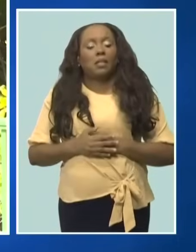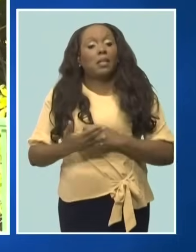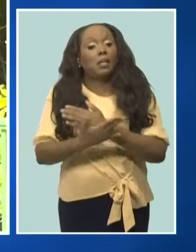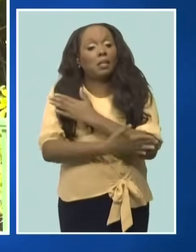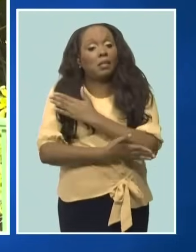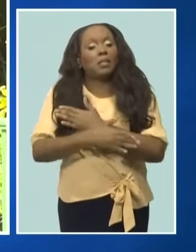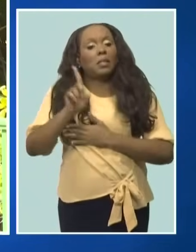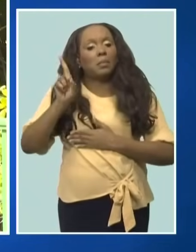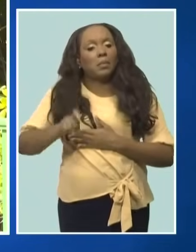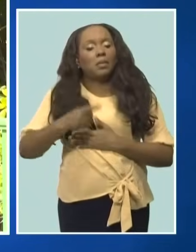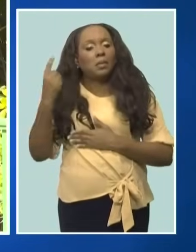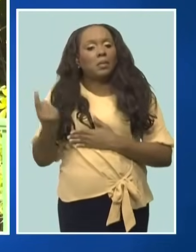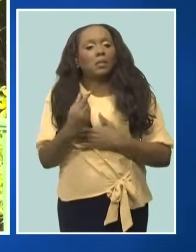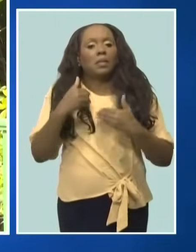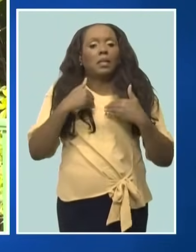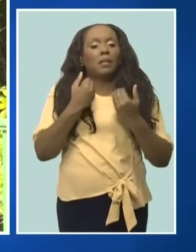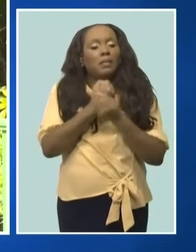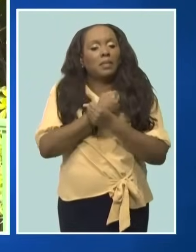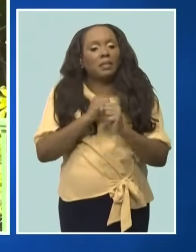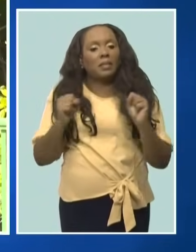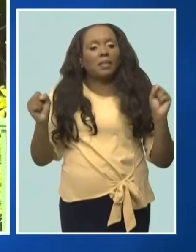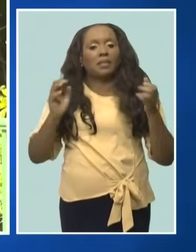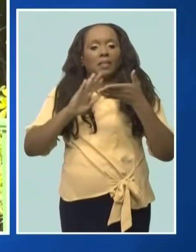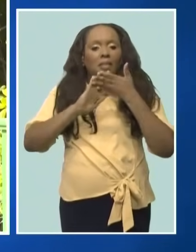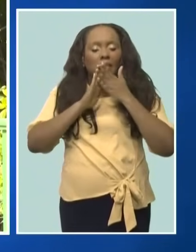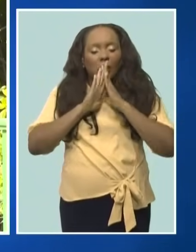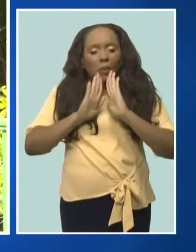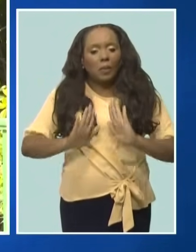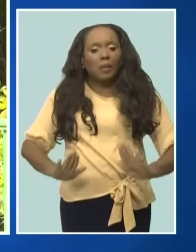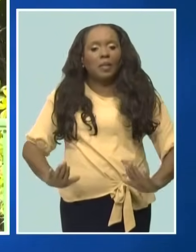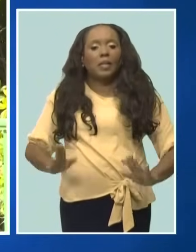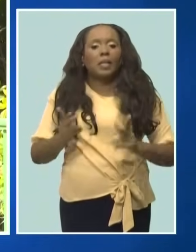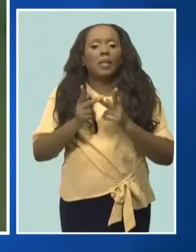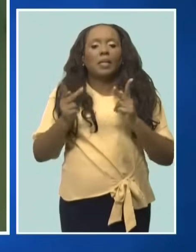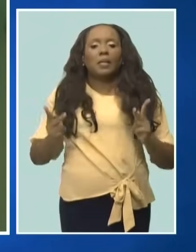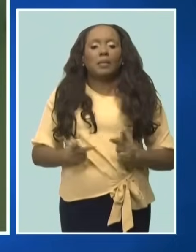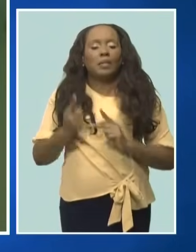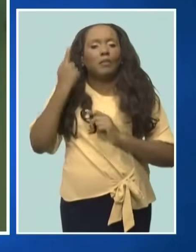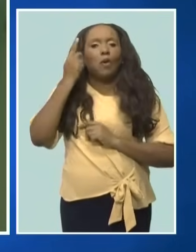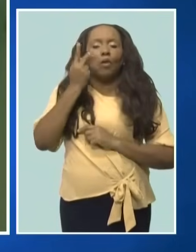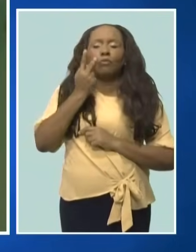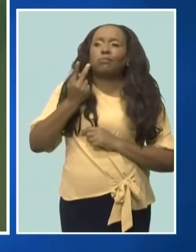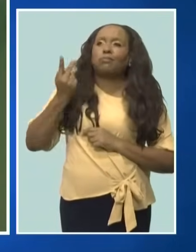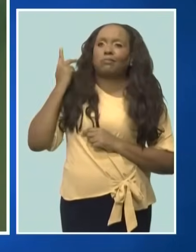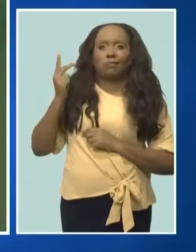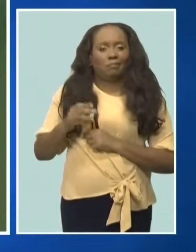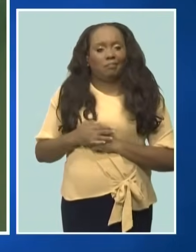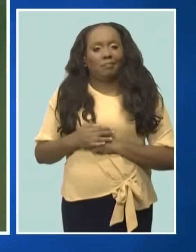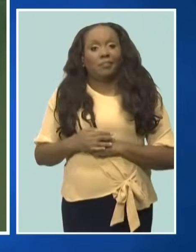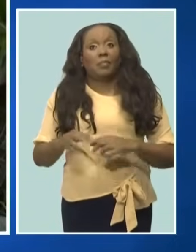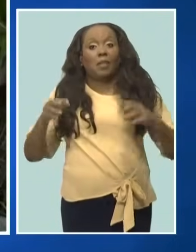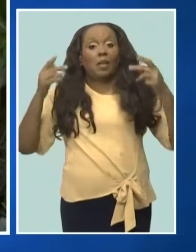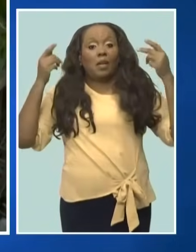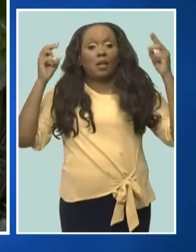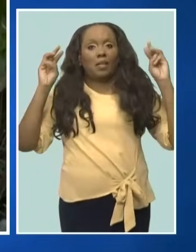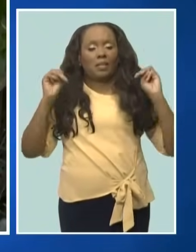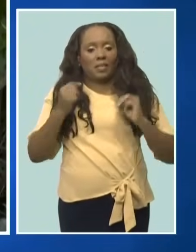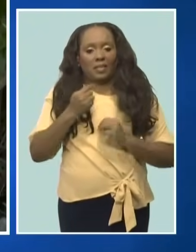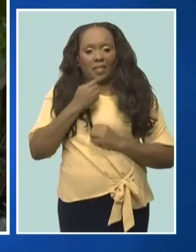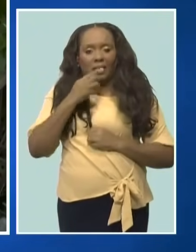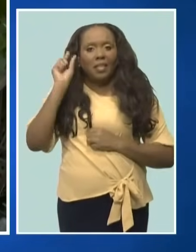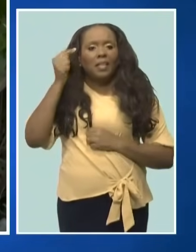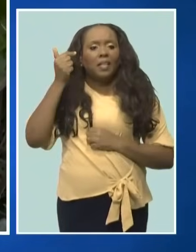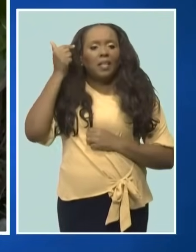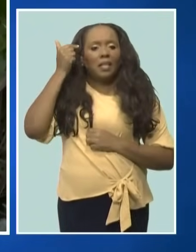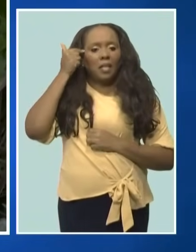have a safe and silent space for reflection. Prime Minister Mley has also signaled